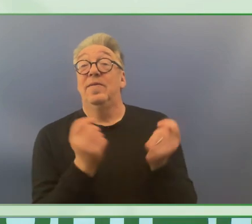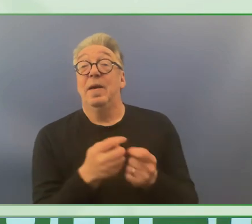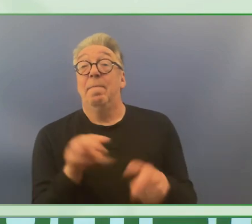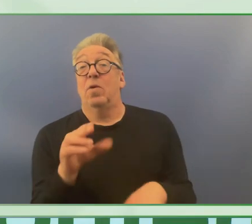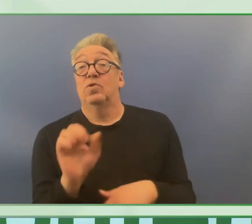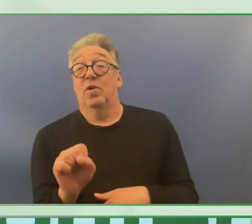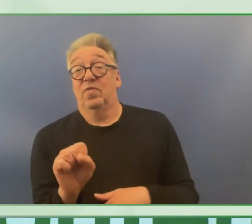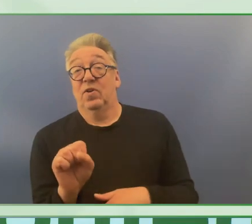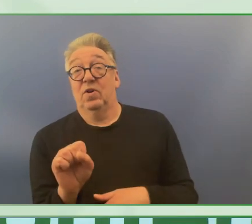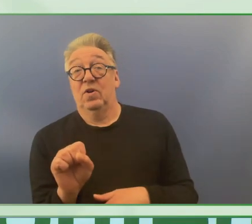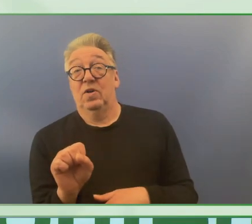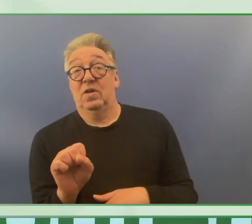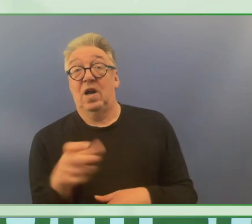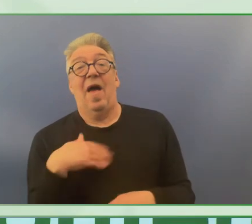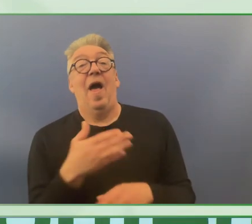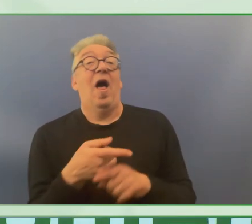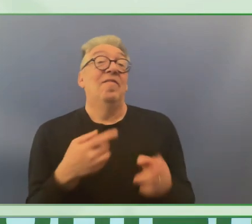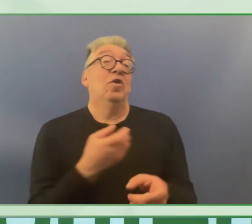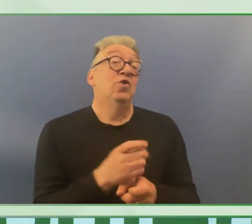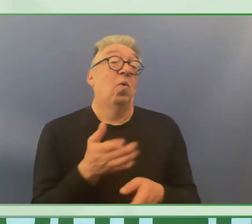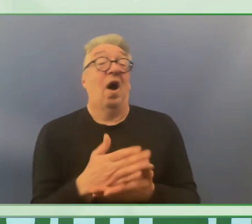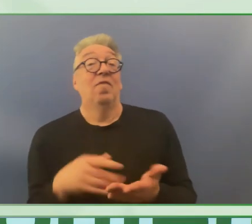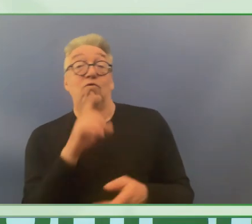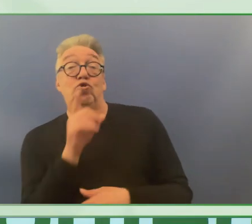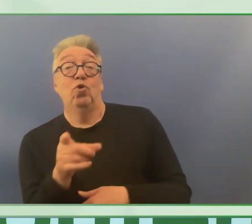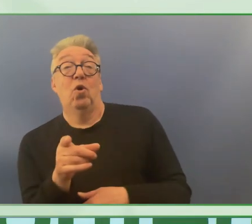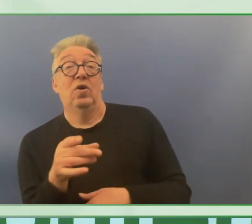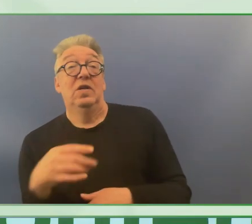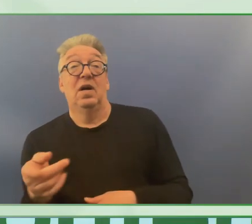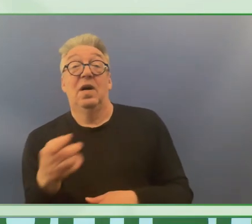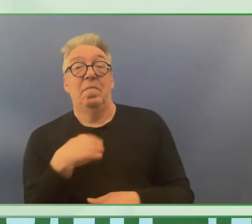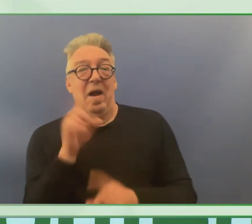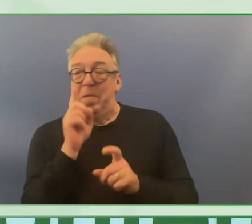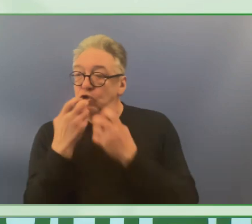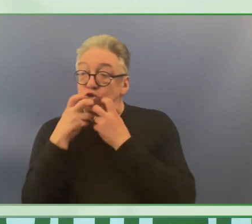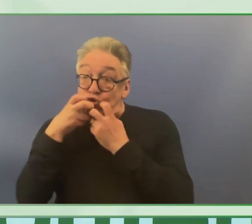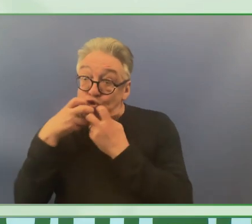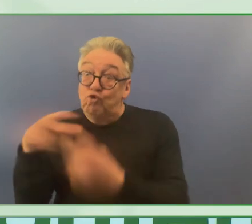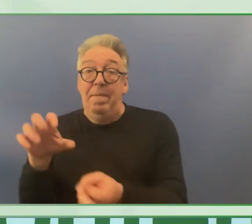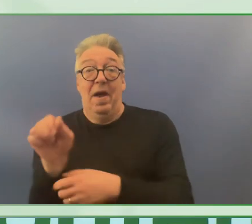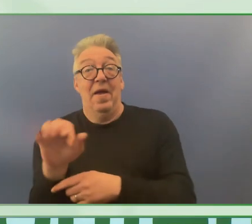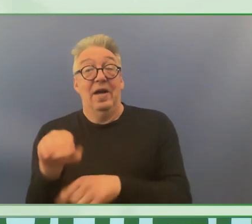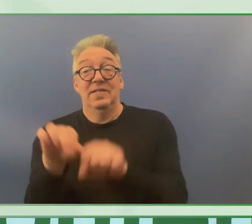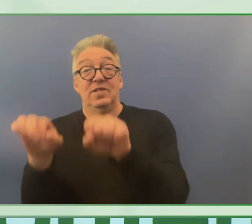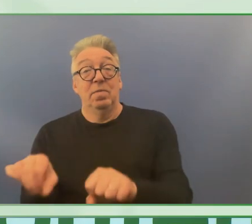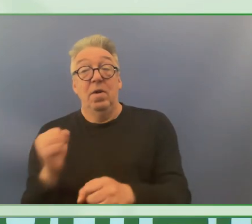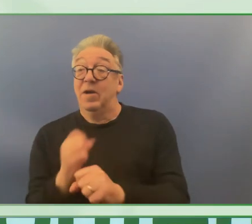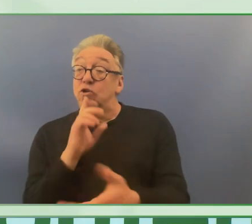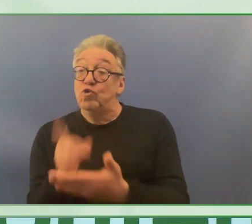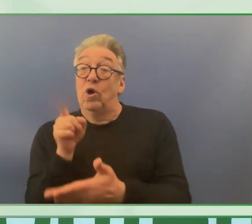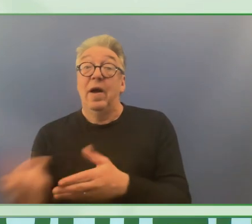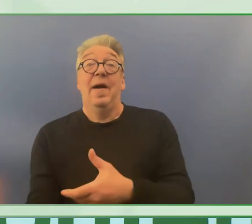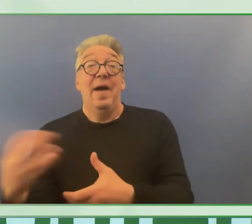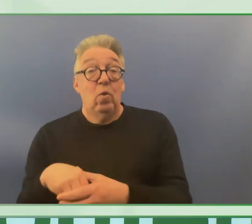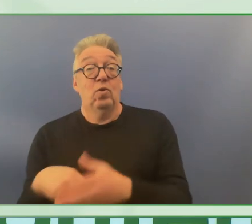half joke, but it's half reality that my job is to scream at AI systems to make sure that they're actually inclusive of people with disabilities and not